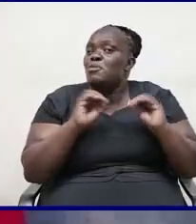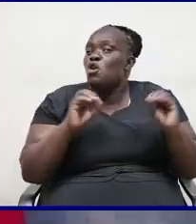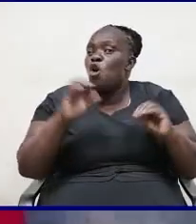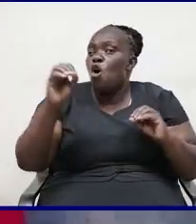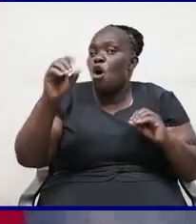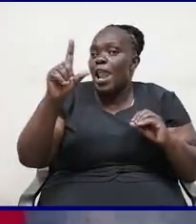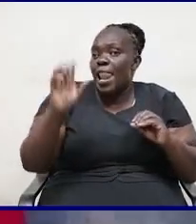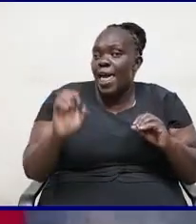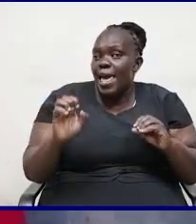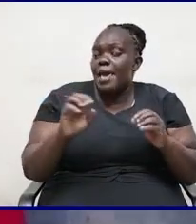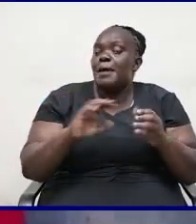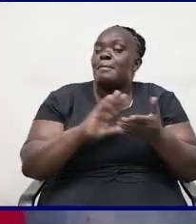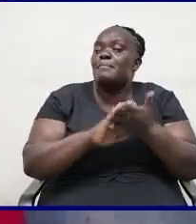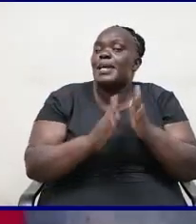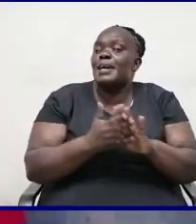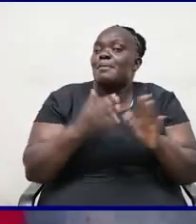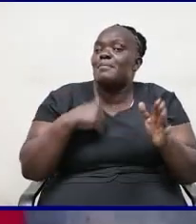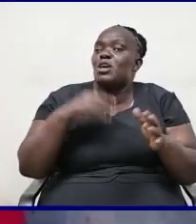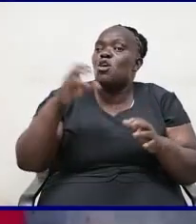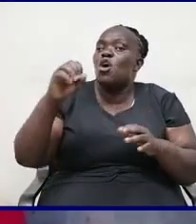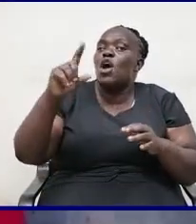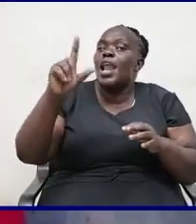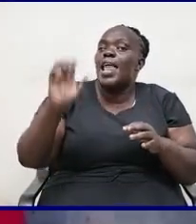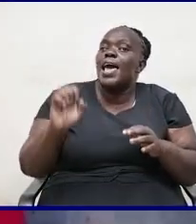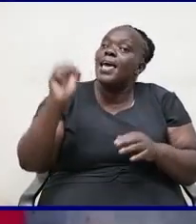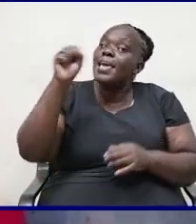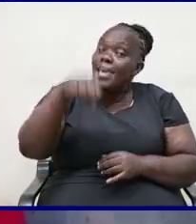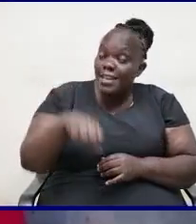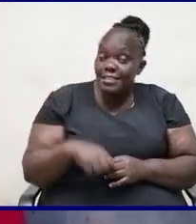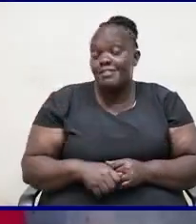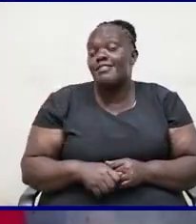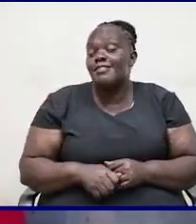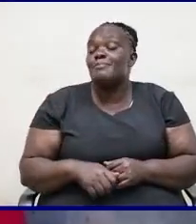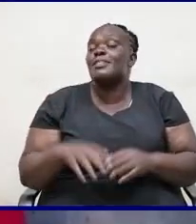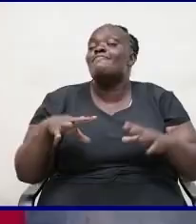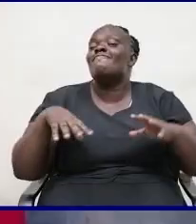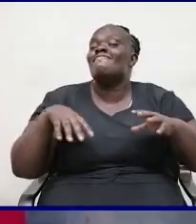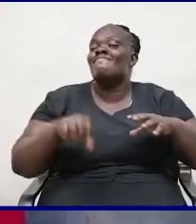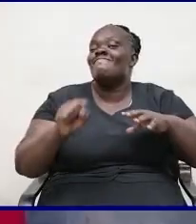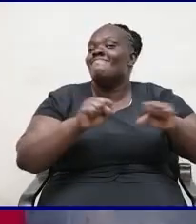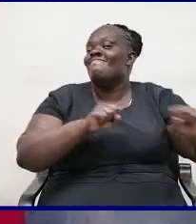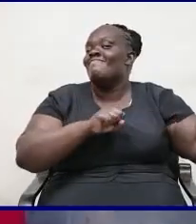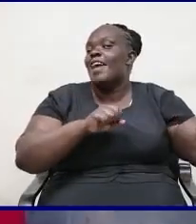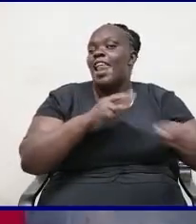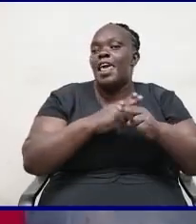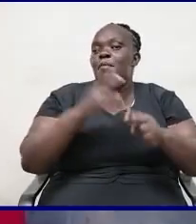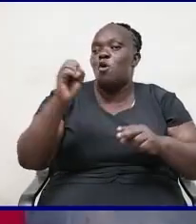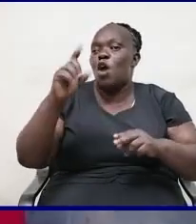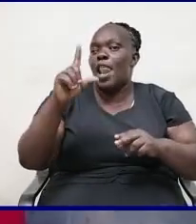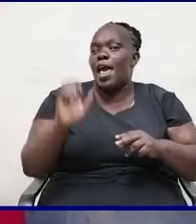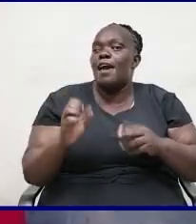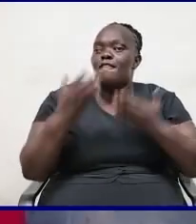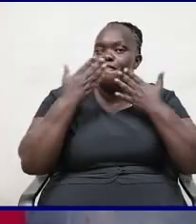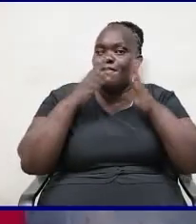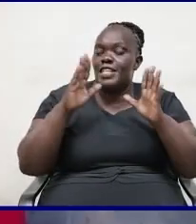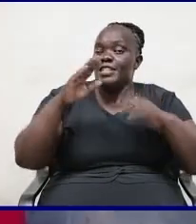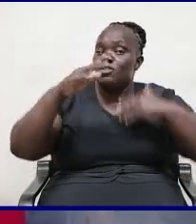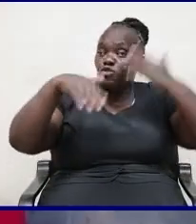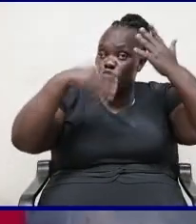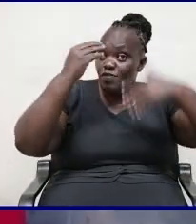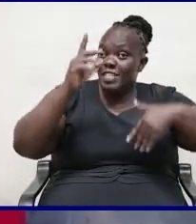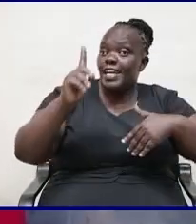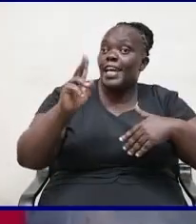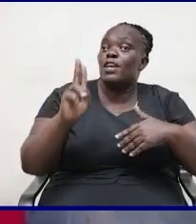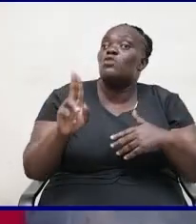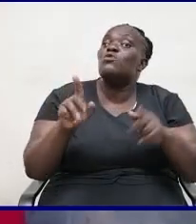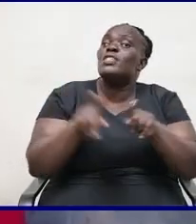they will say Ole until I became a brand. So they would just call me Ole, and I said yes. I took the name, and of course I completed the KU. That time